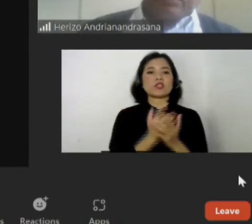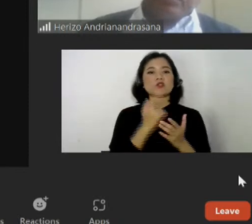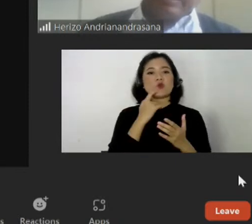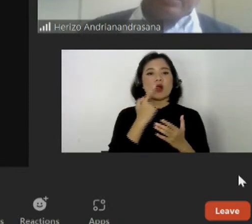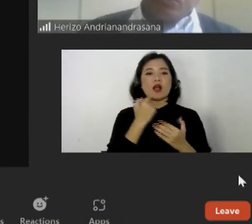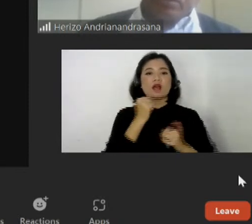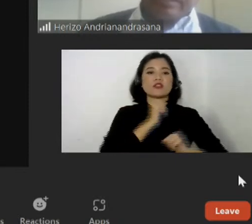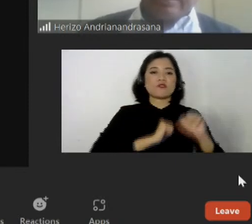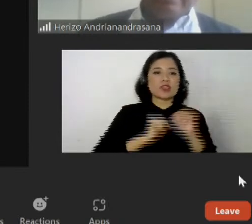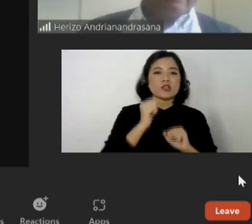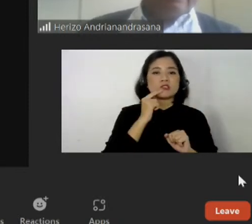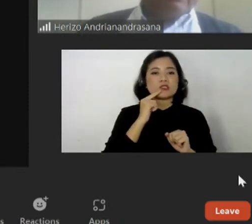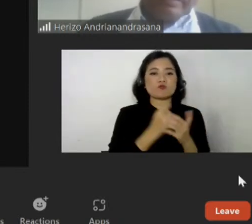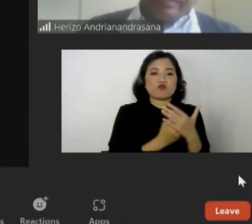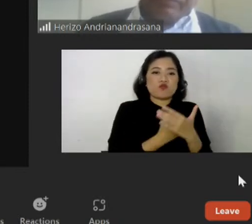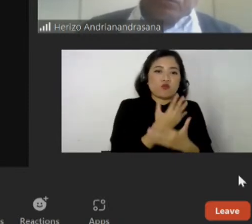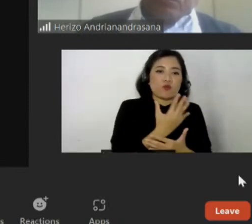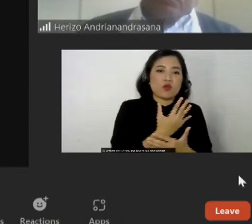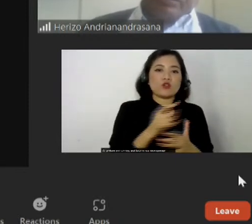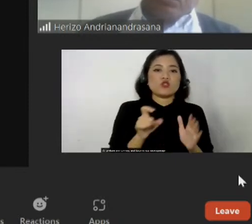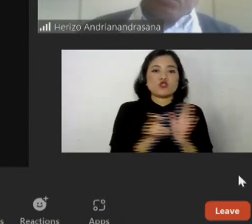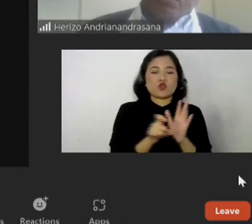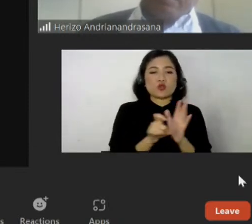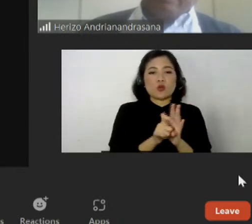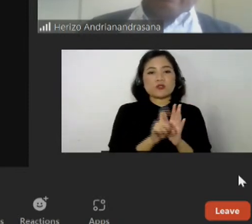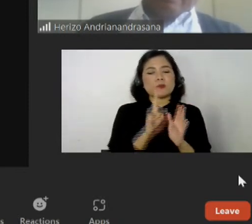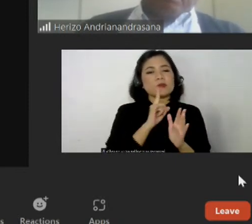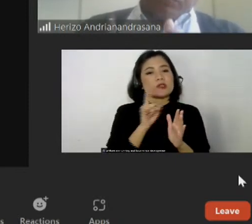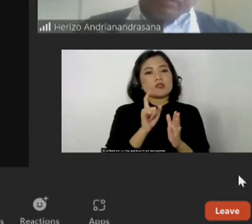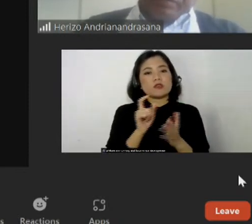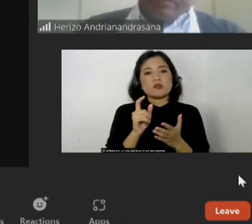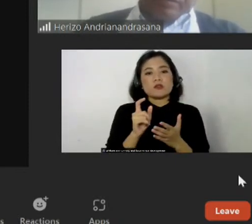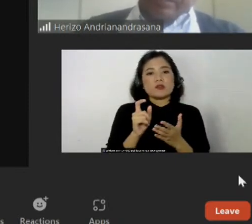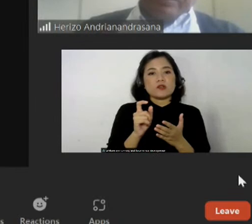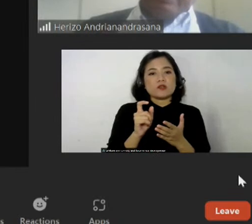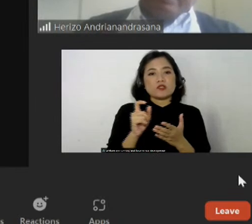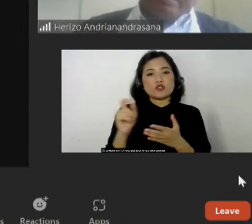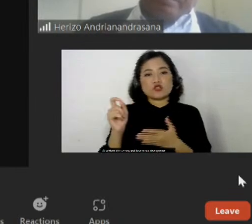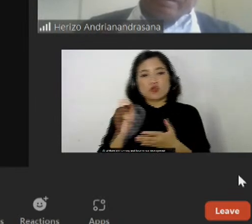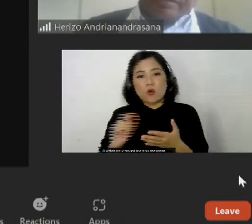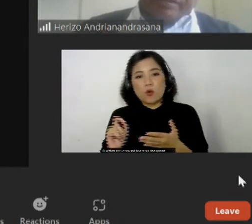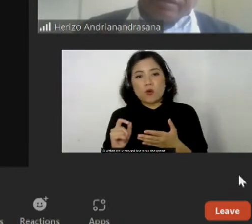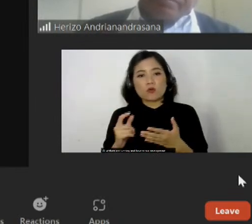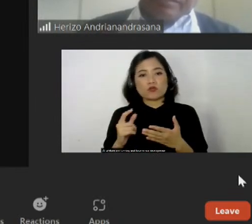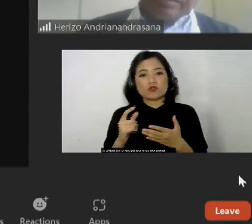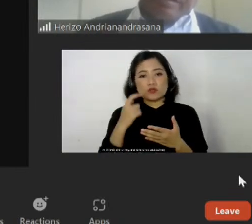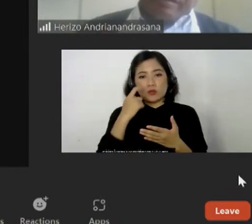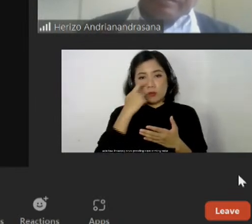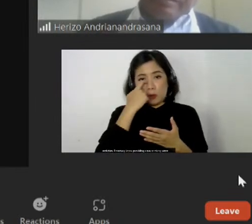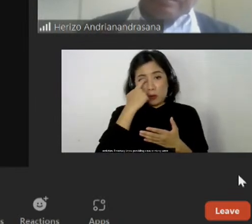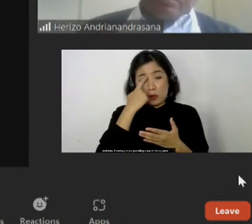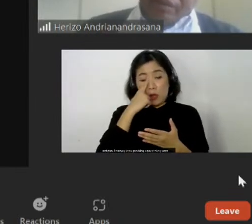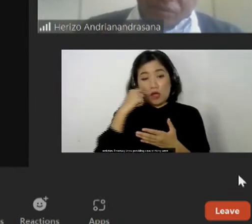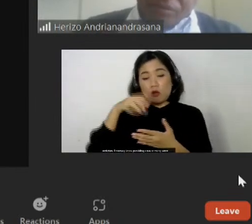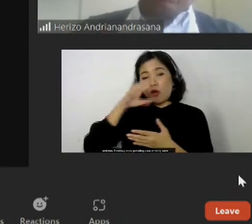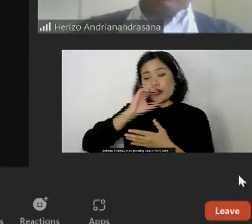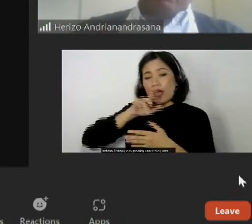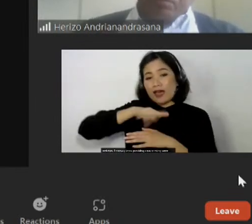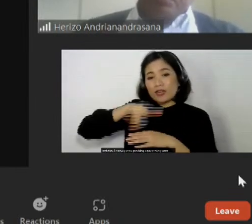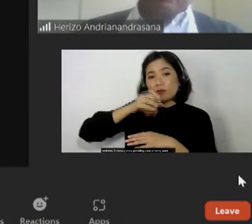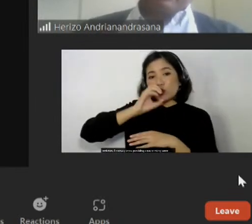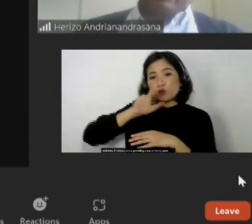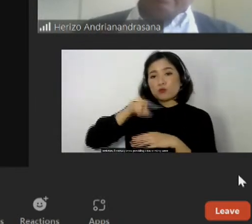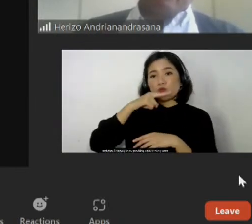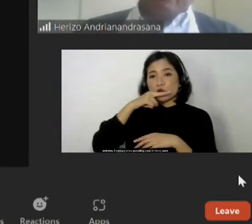providing clean drinking water, fixing the roof of the school, giving agricultural materials in order